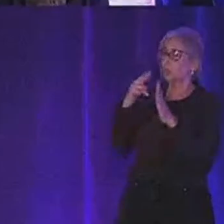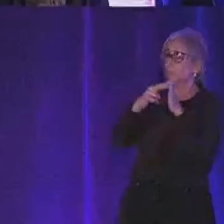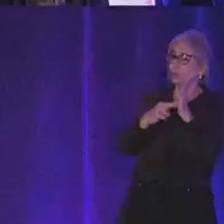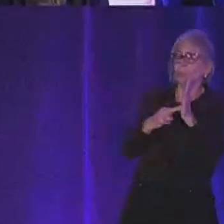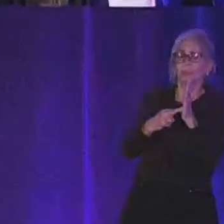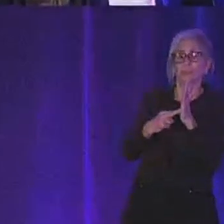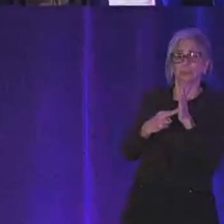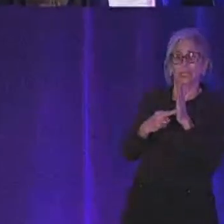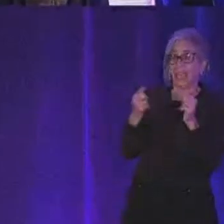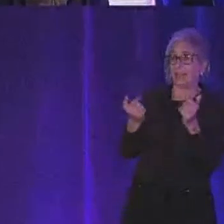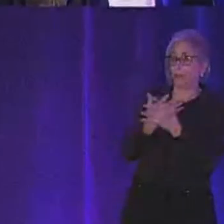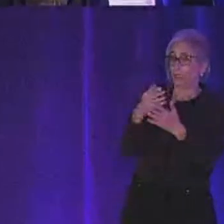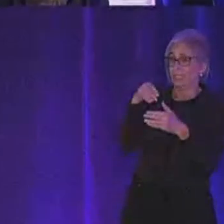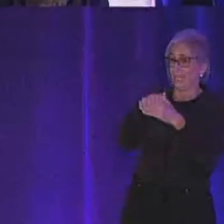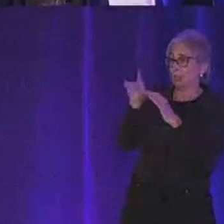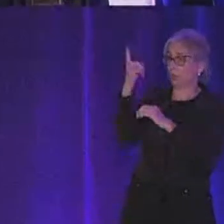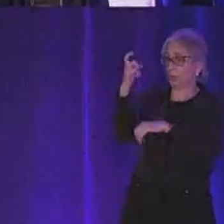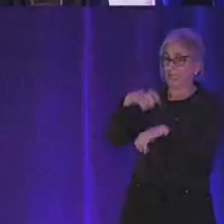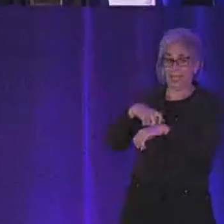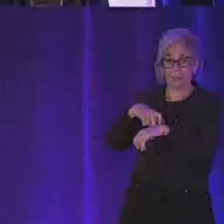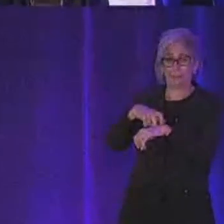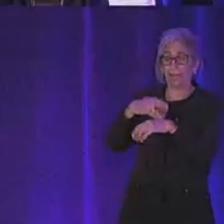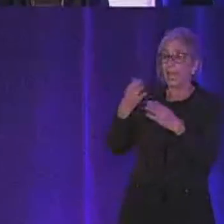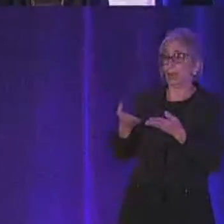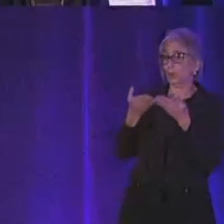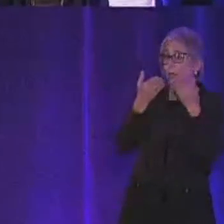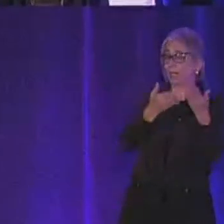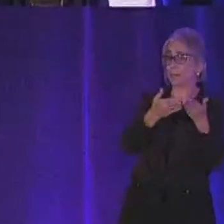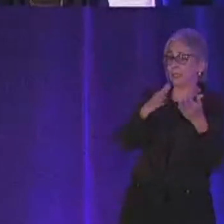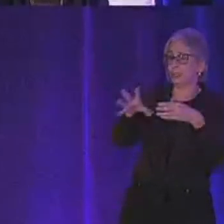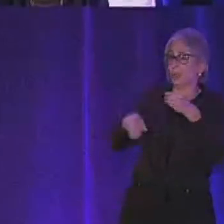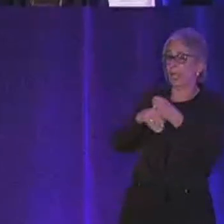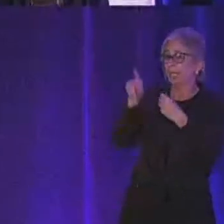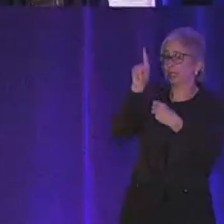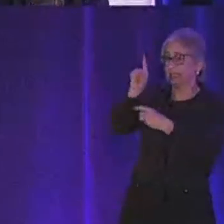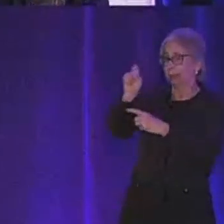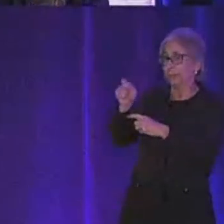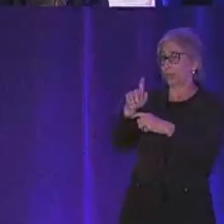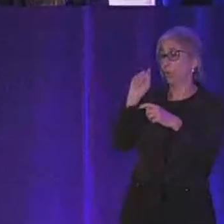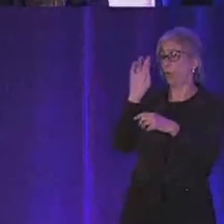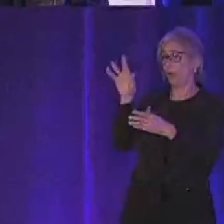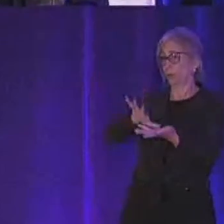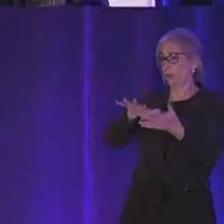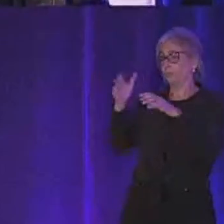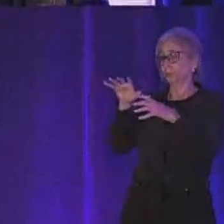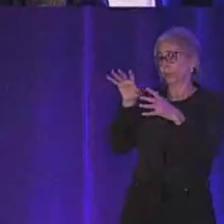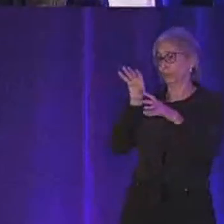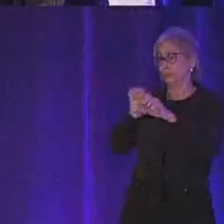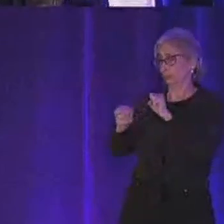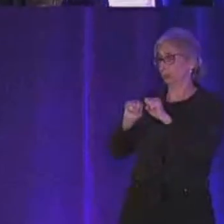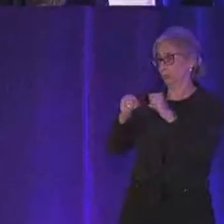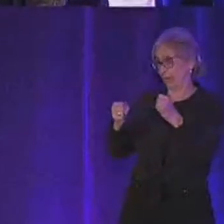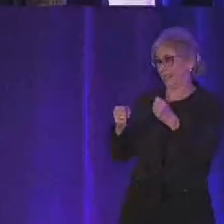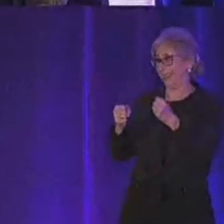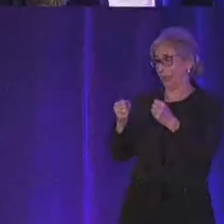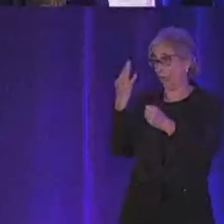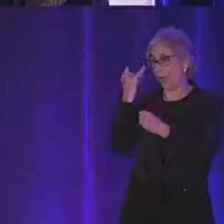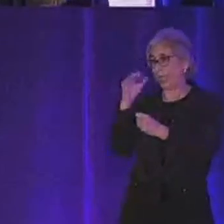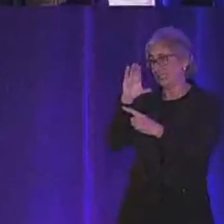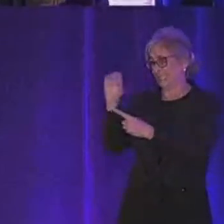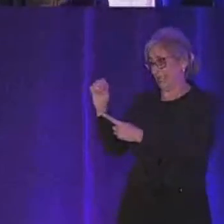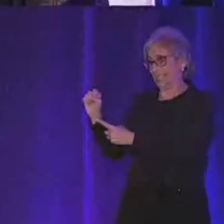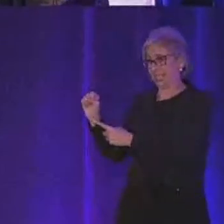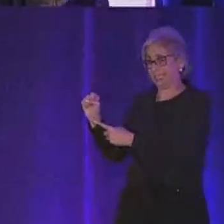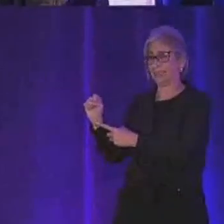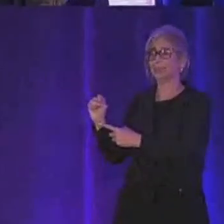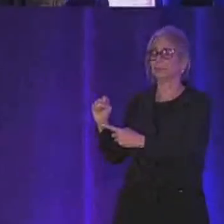string. Everyone can enter only one. And I highly recommend adding a semicolon, else you'll break it because CSS. And look, it kind of does it for me, but